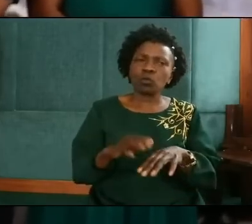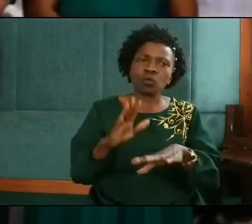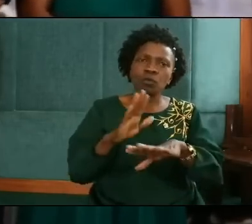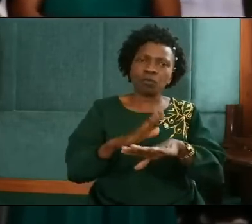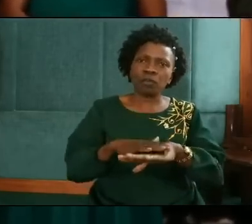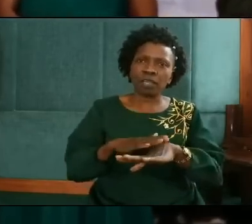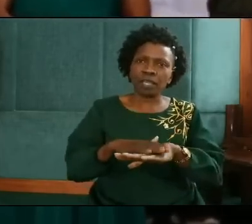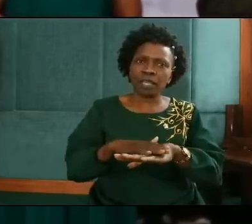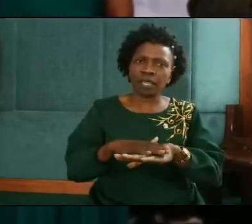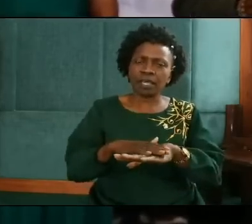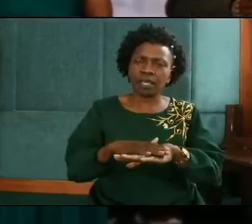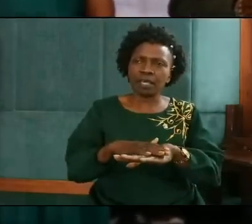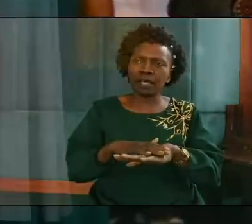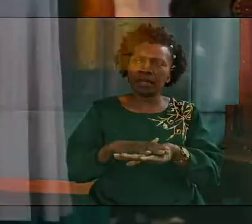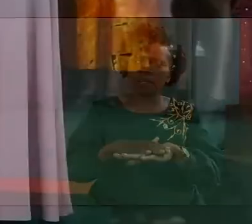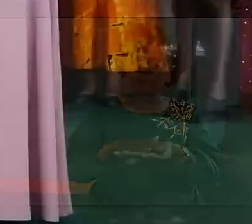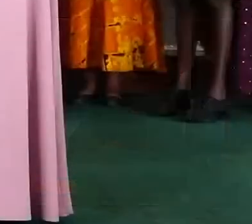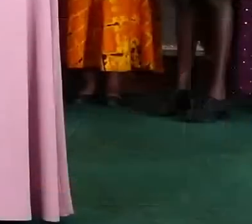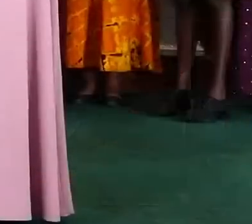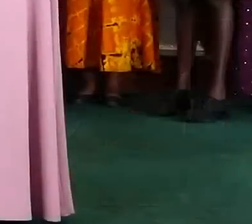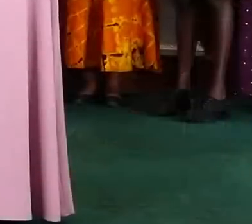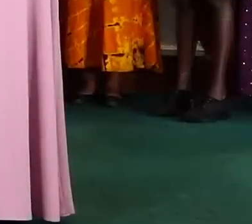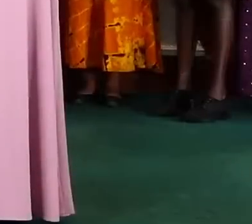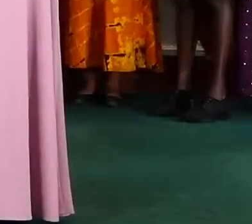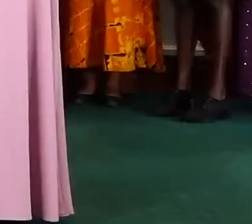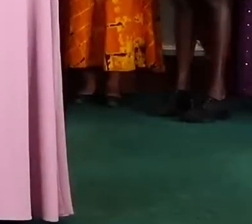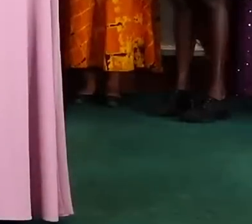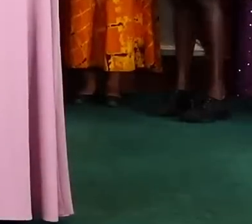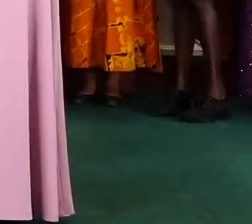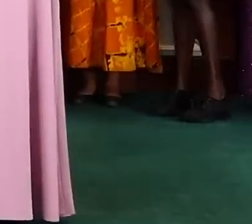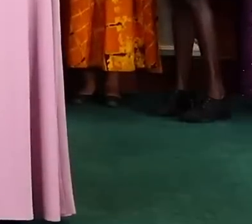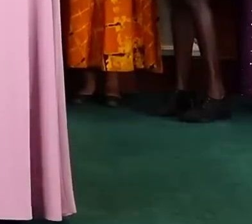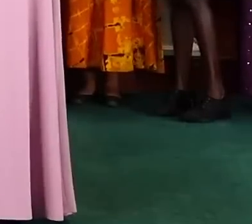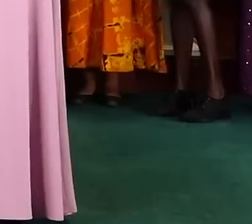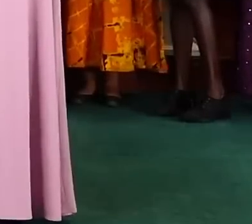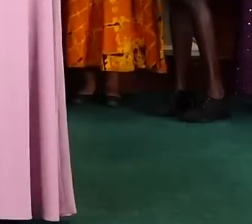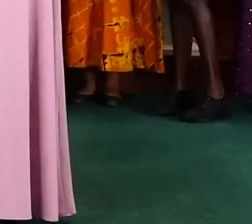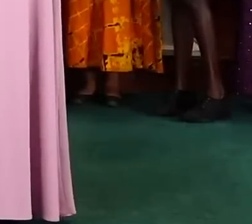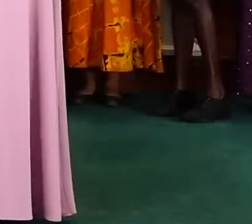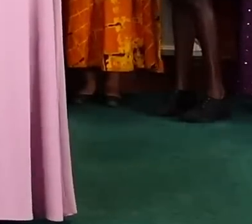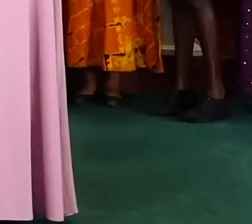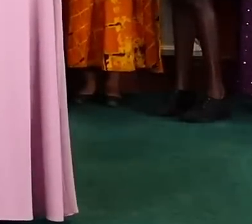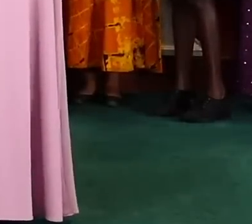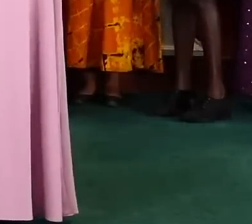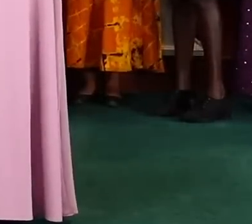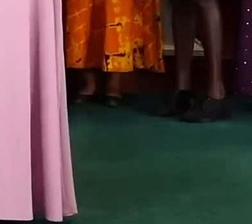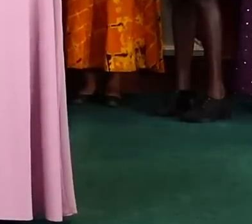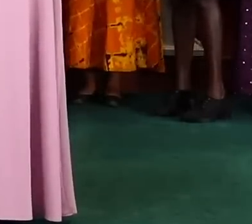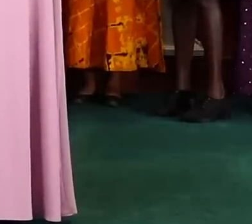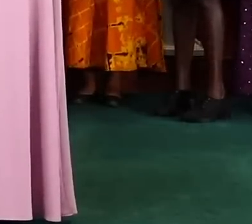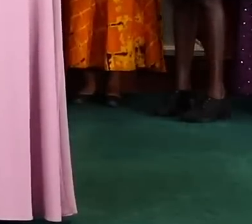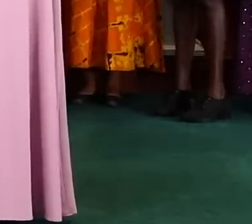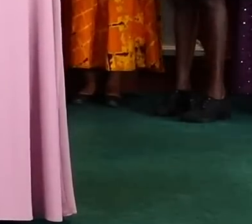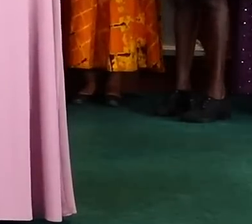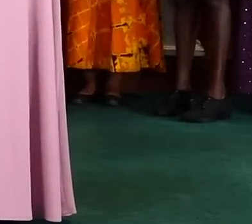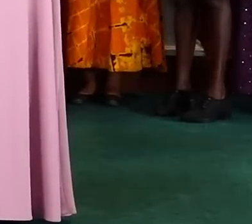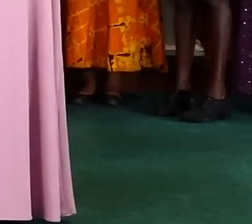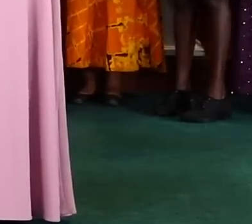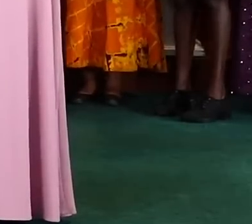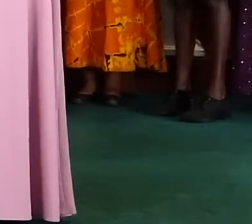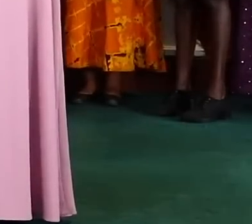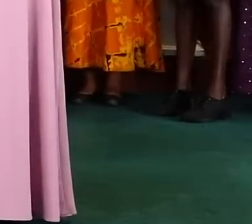come. God bless you, my sister. God bless you. God bless you. Is there